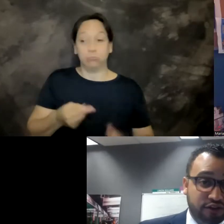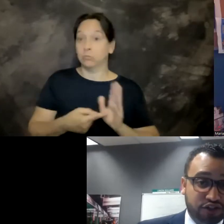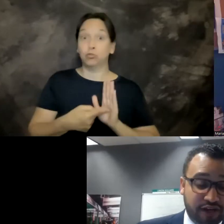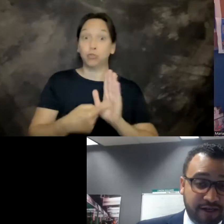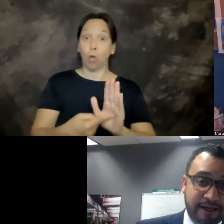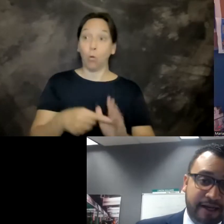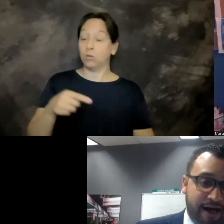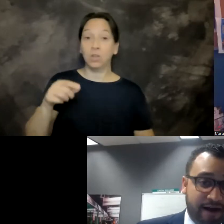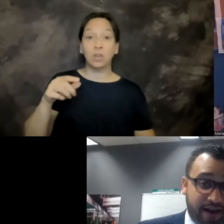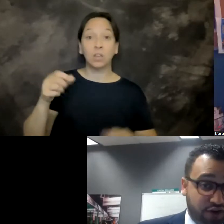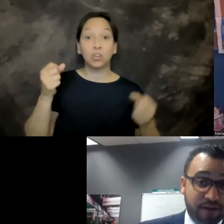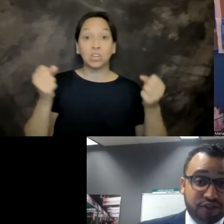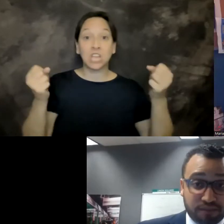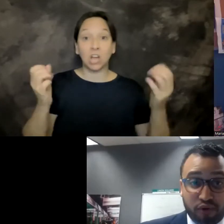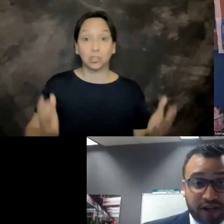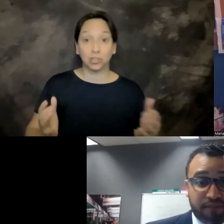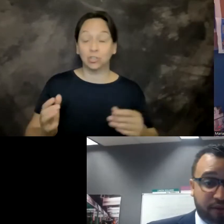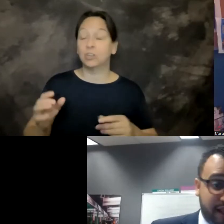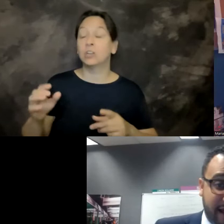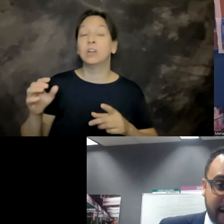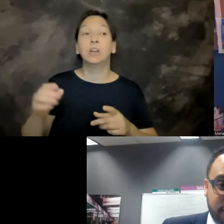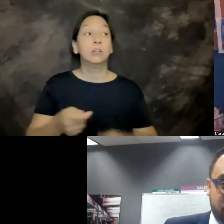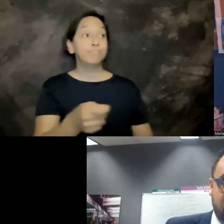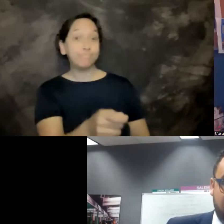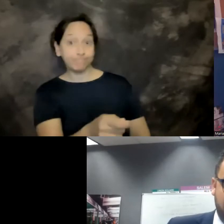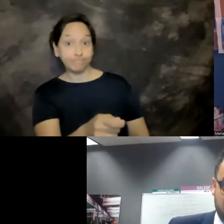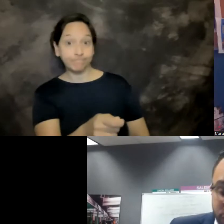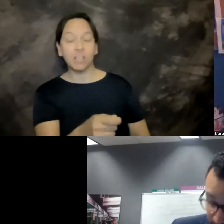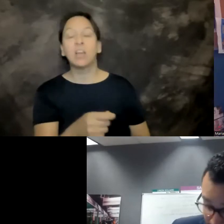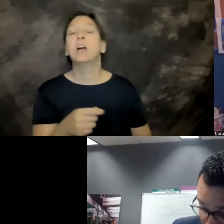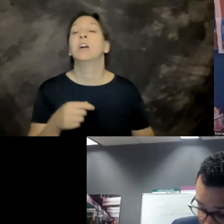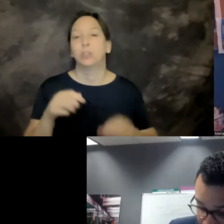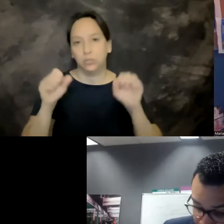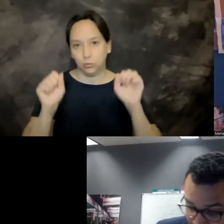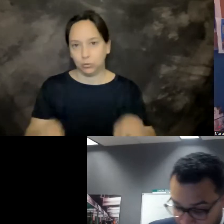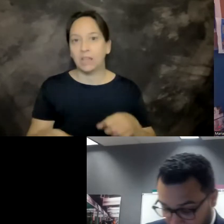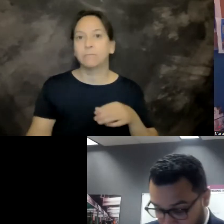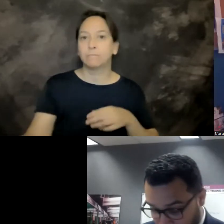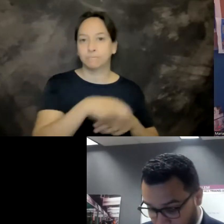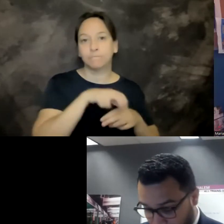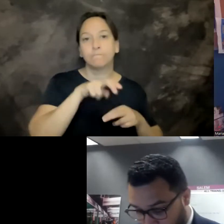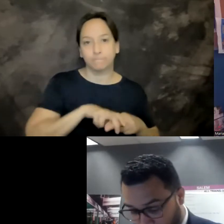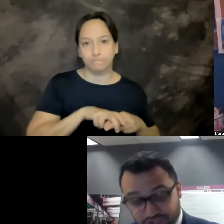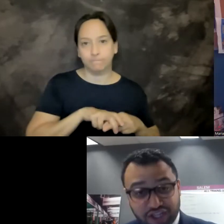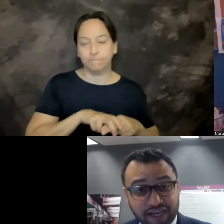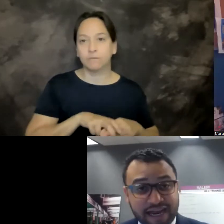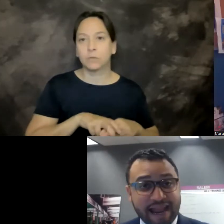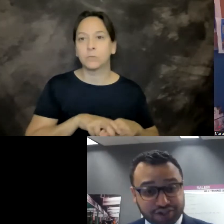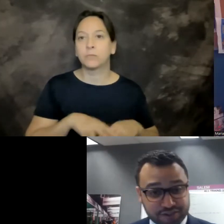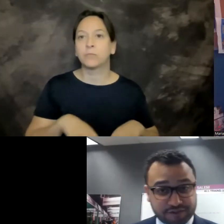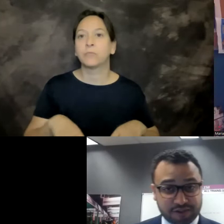get onto the train, and you're able to board and be able to get into the location where you need to go. The areas where there are Orange